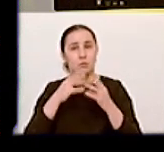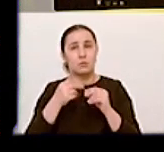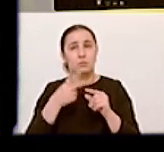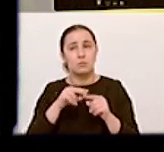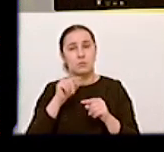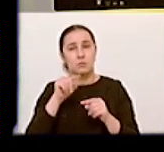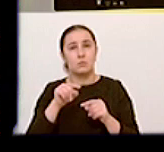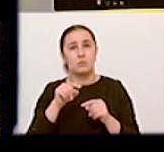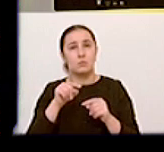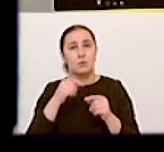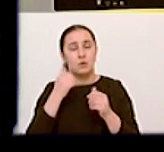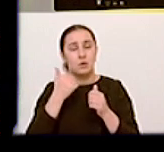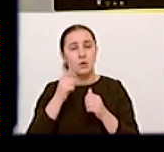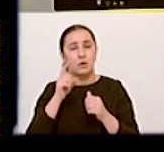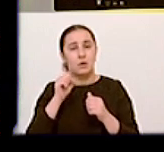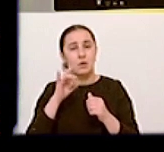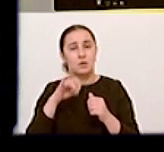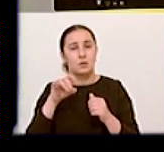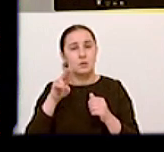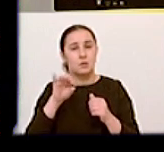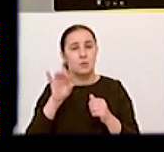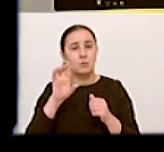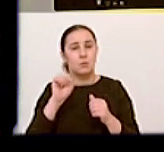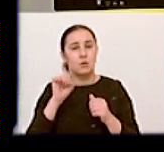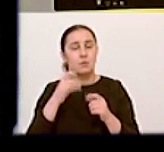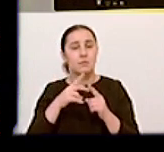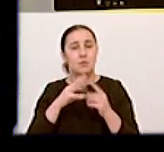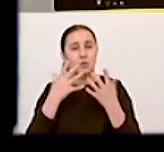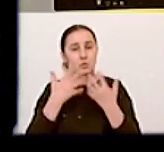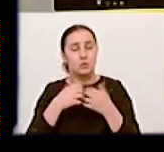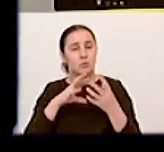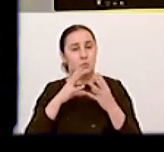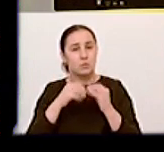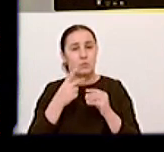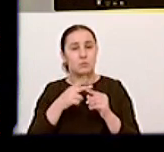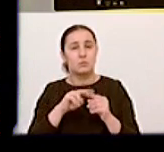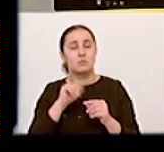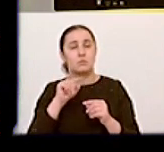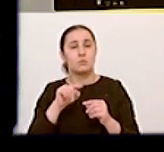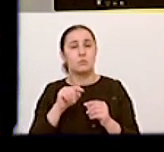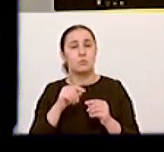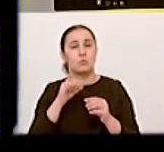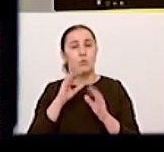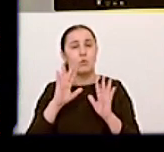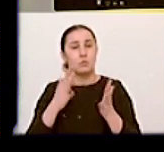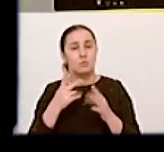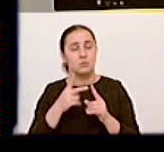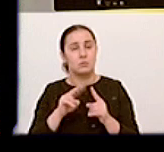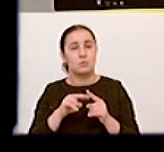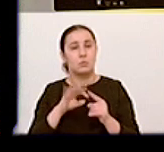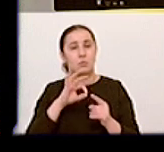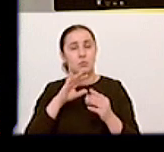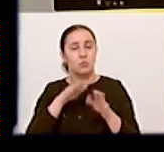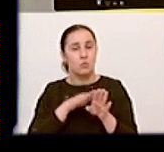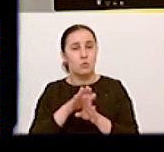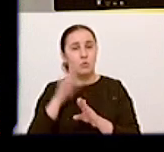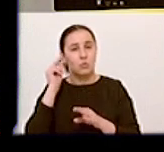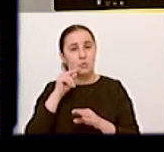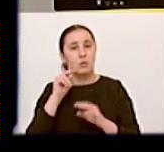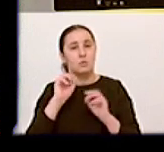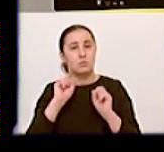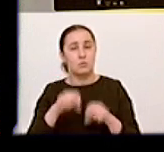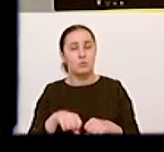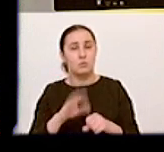shunday Hardy-Weinberg qonuniga ko'ra hisob-kitob qilish asosida bu hodisani to'liq o'rganish